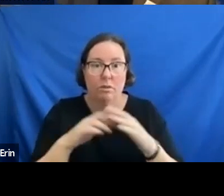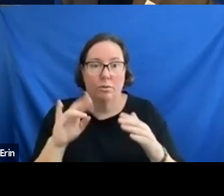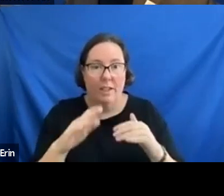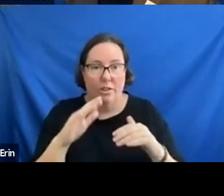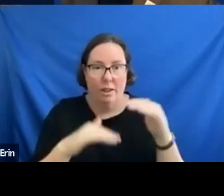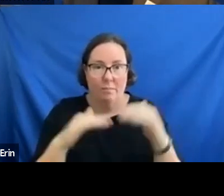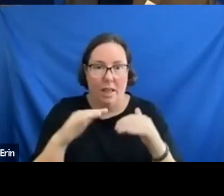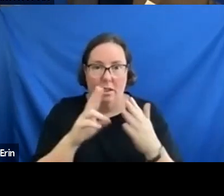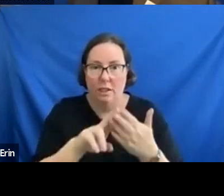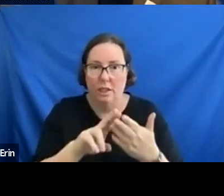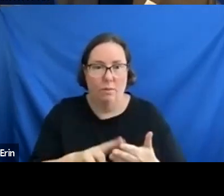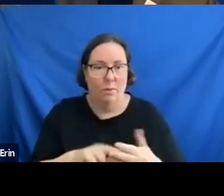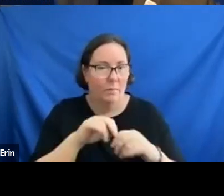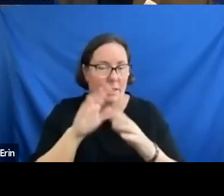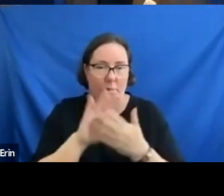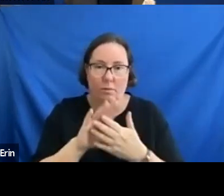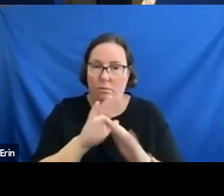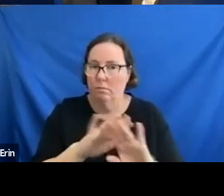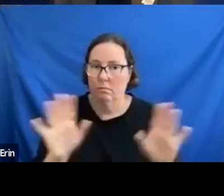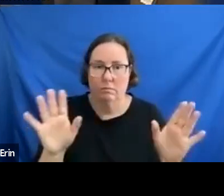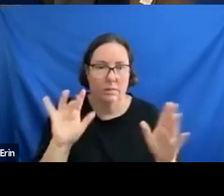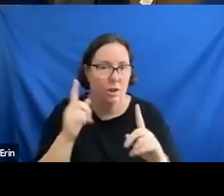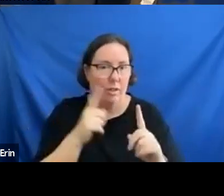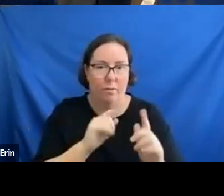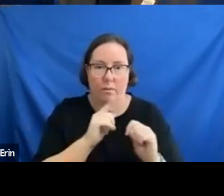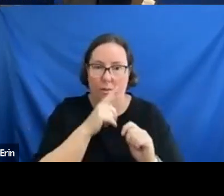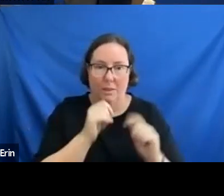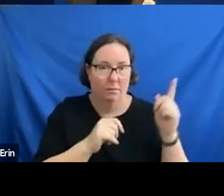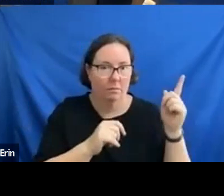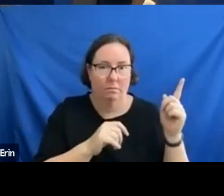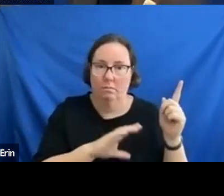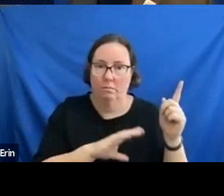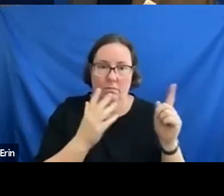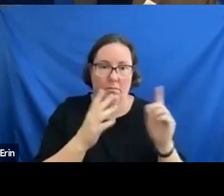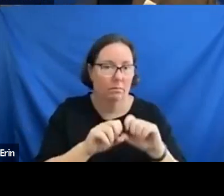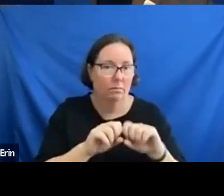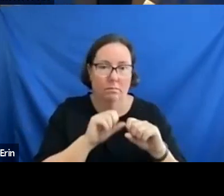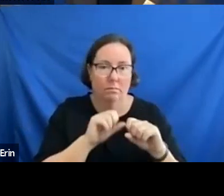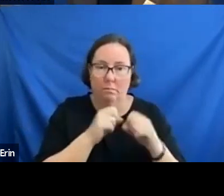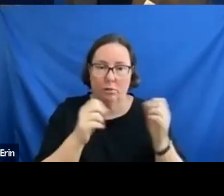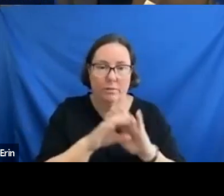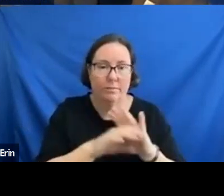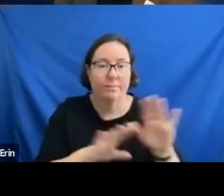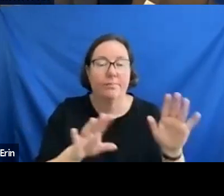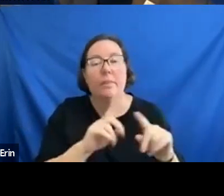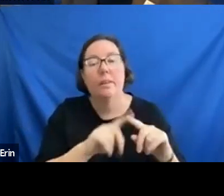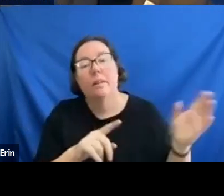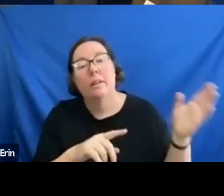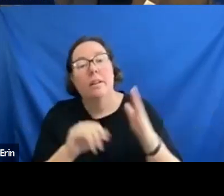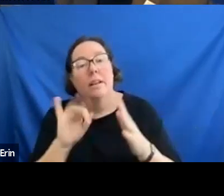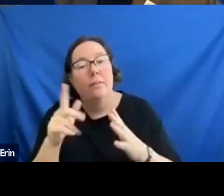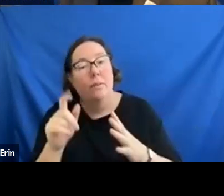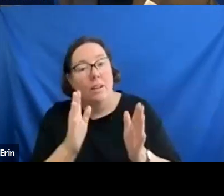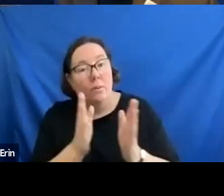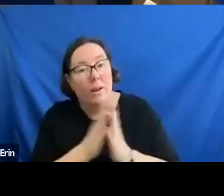of schools in Boston Public Schools, right? In its exam schools. And if we need to ask the school committee